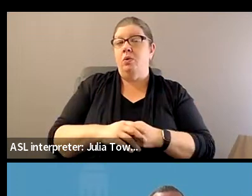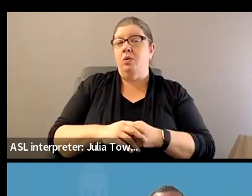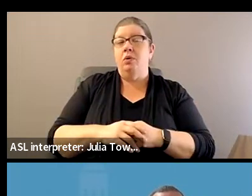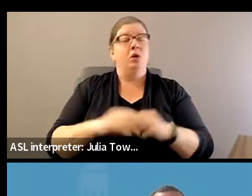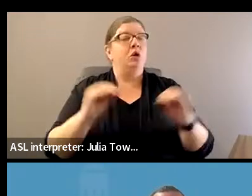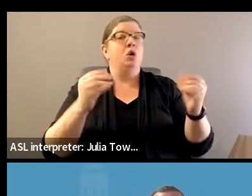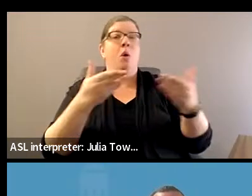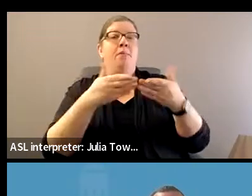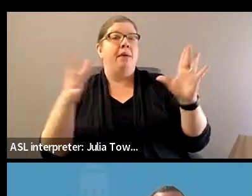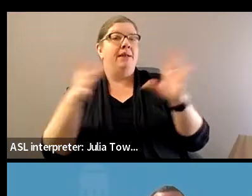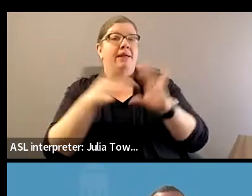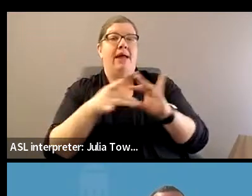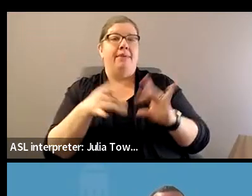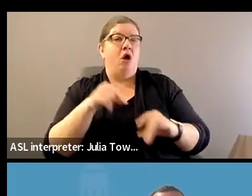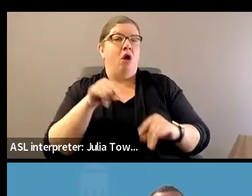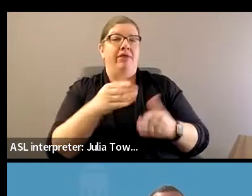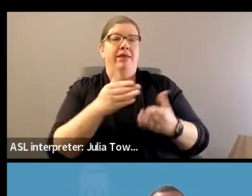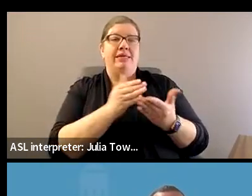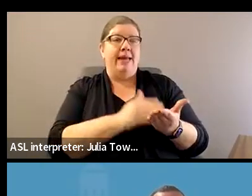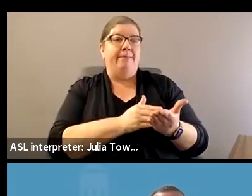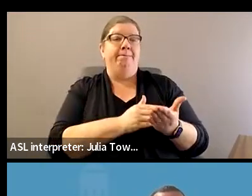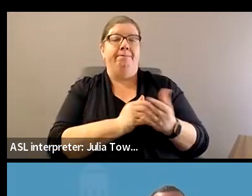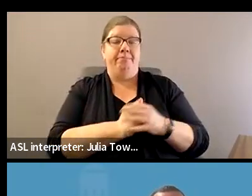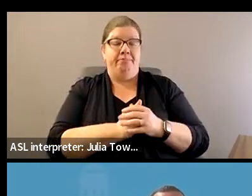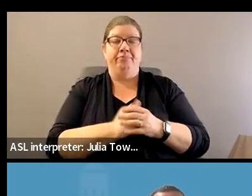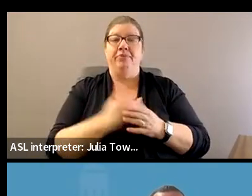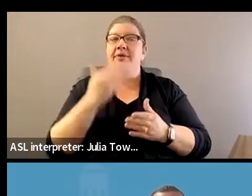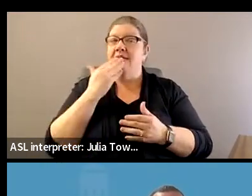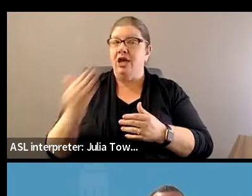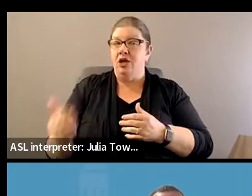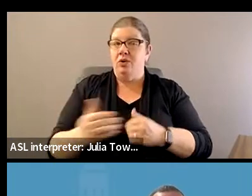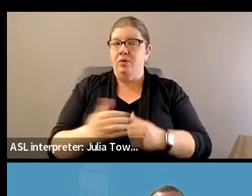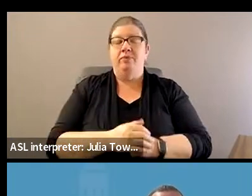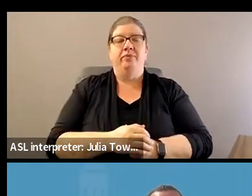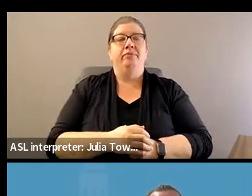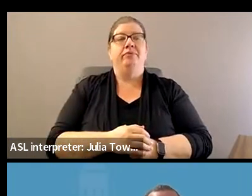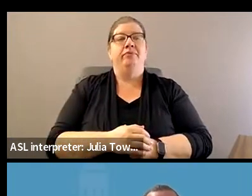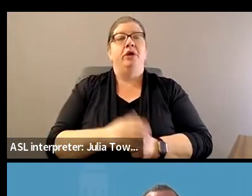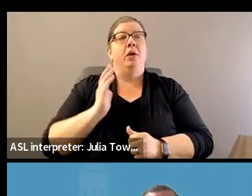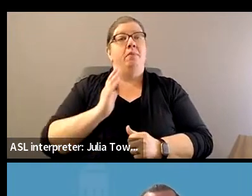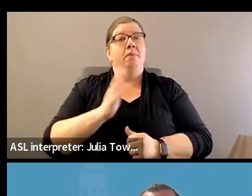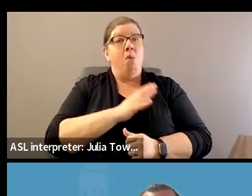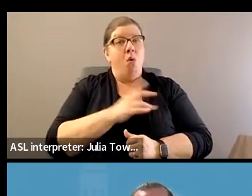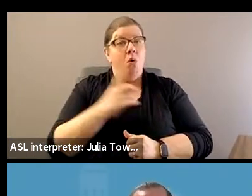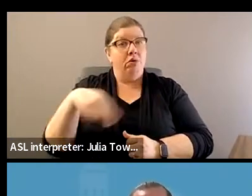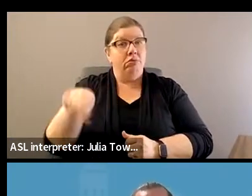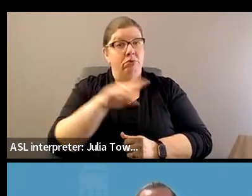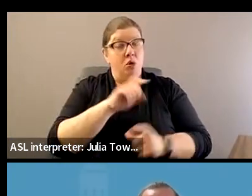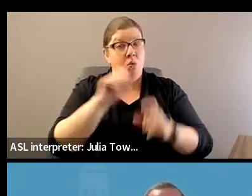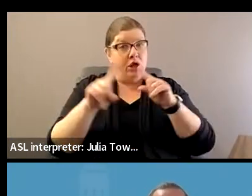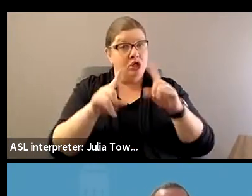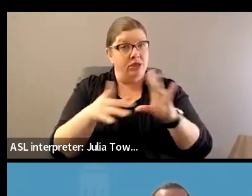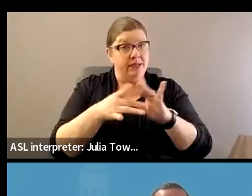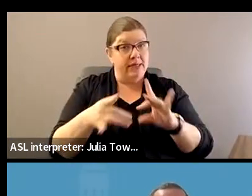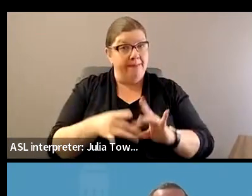No public comment on this item. Okay, thank you. Any questions, board members, or comments? I'm looking for